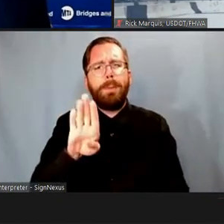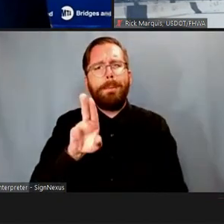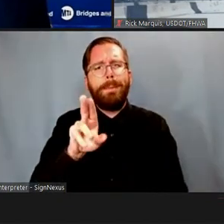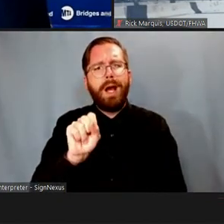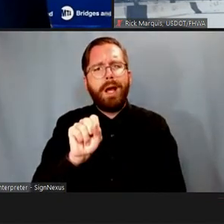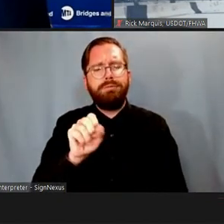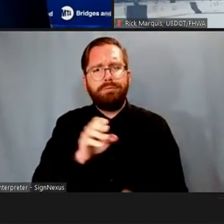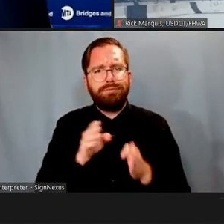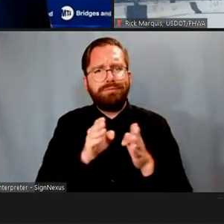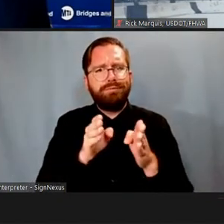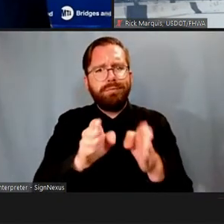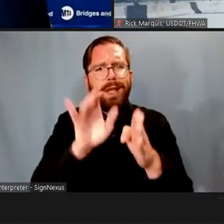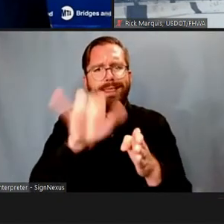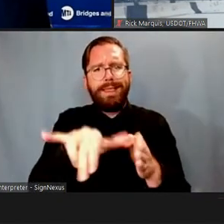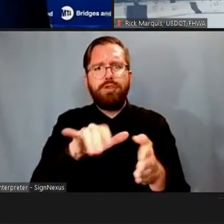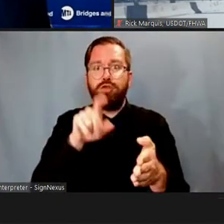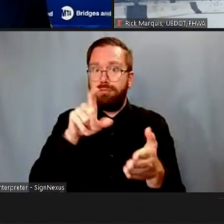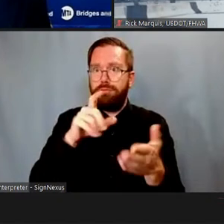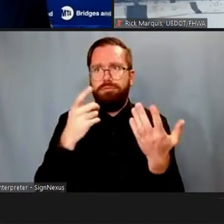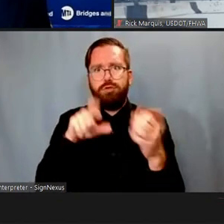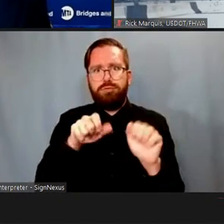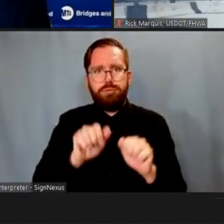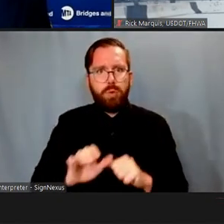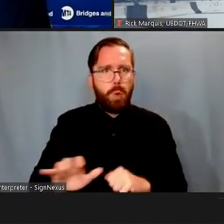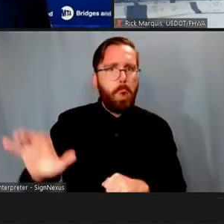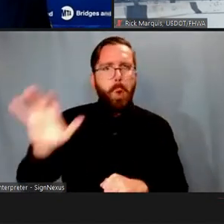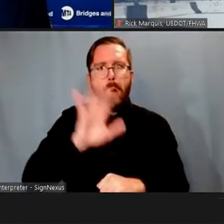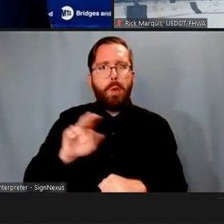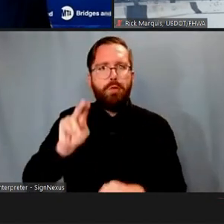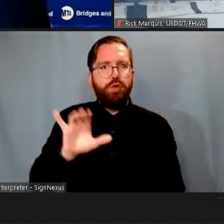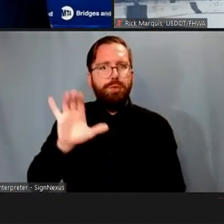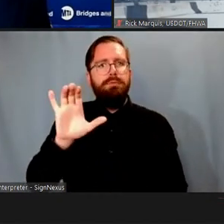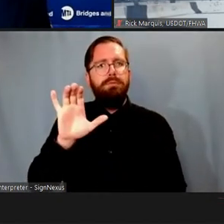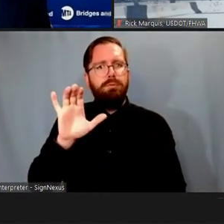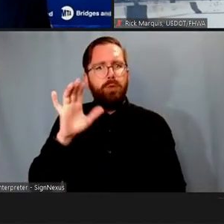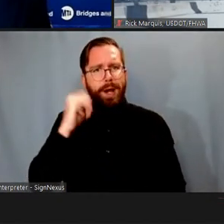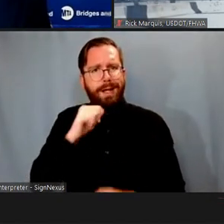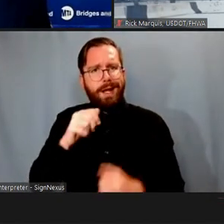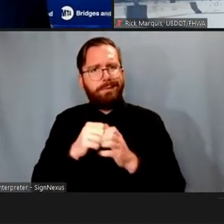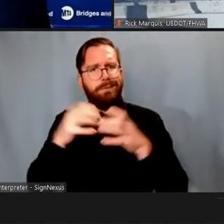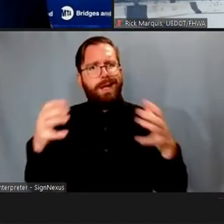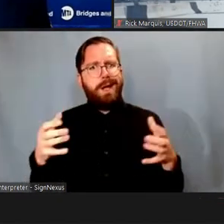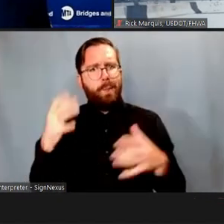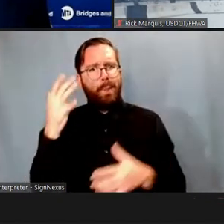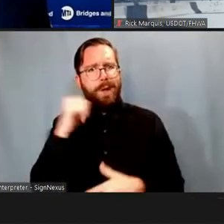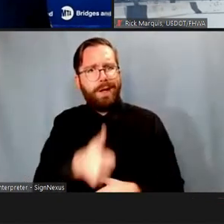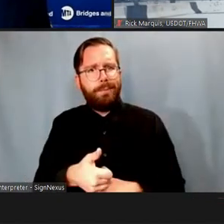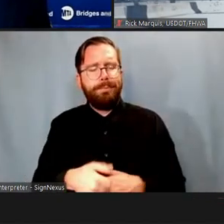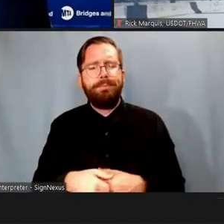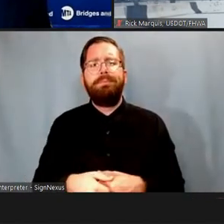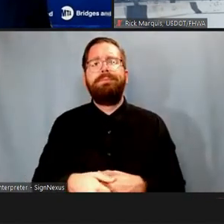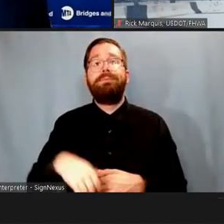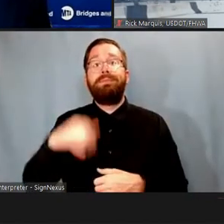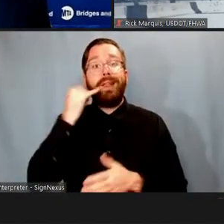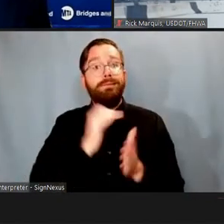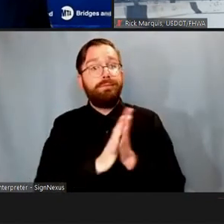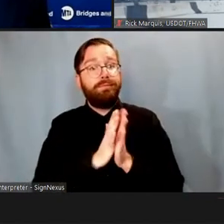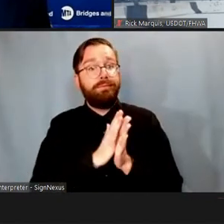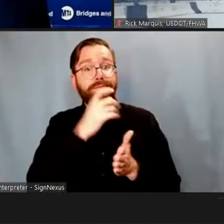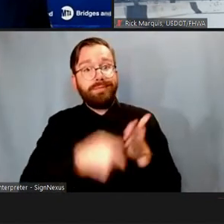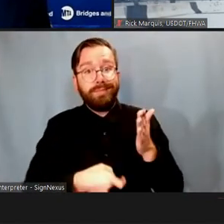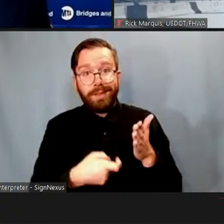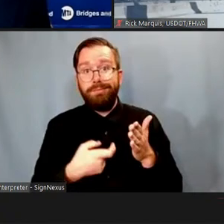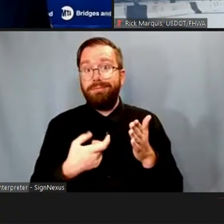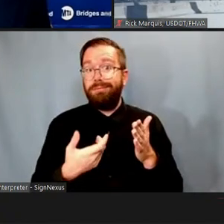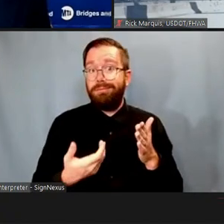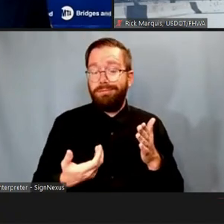you should be doing that all over the city i don't know why you haven't expanded that yet but i'm hoping that when congestion pricing comes into effect that more of the